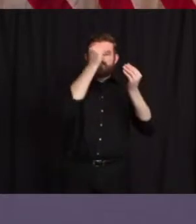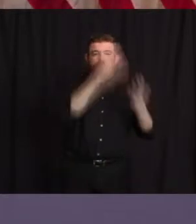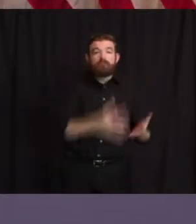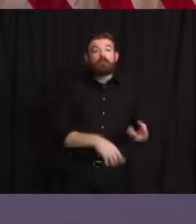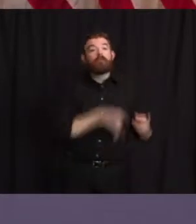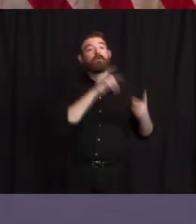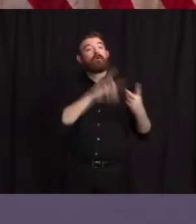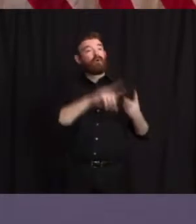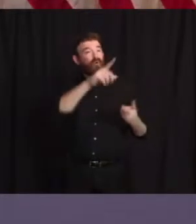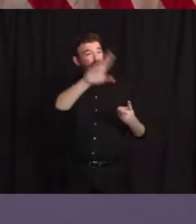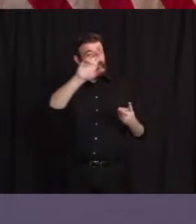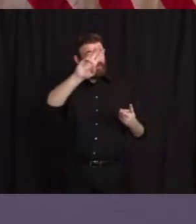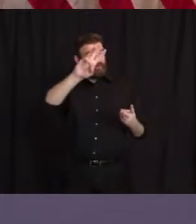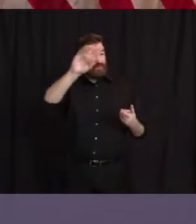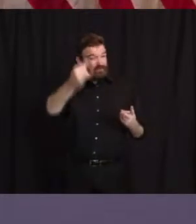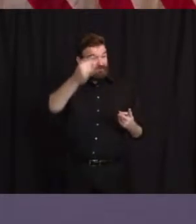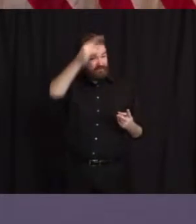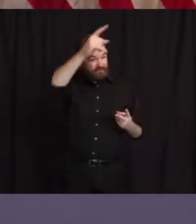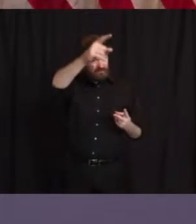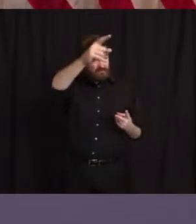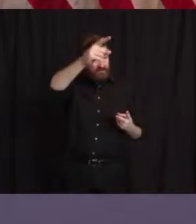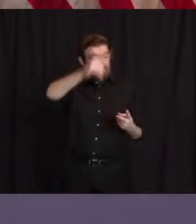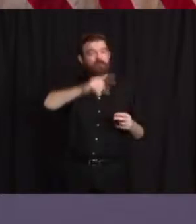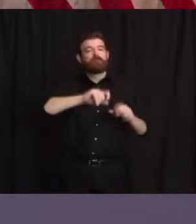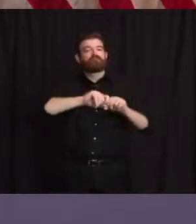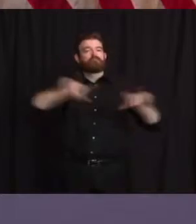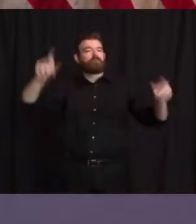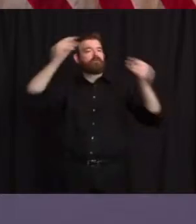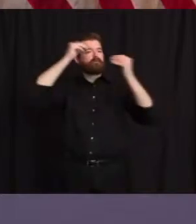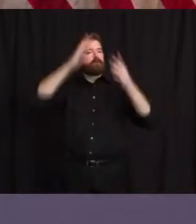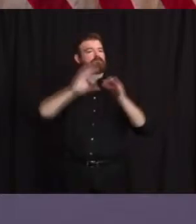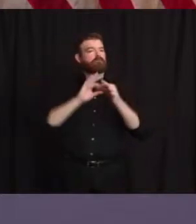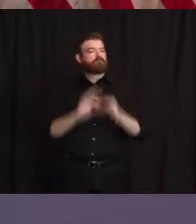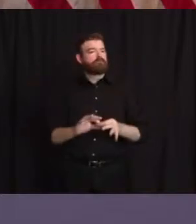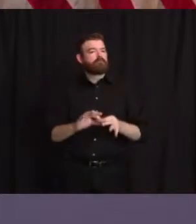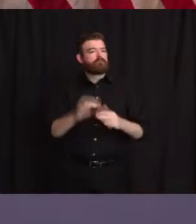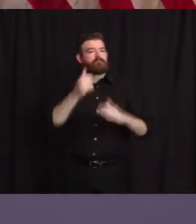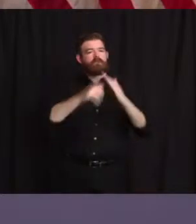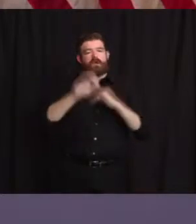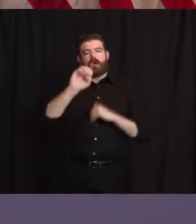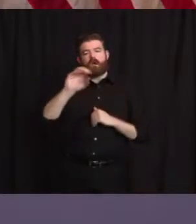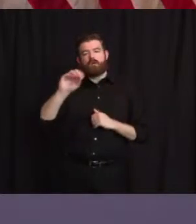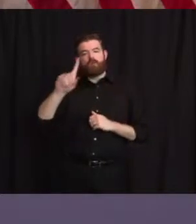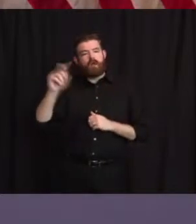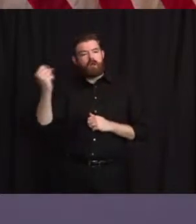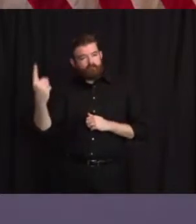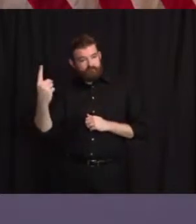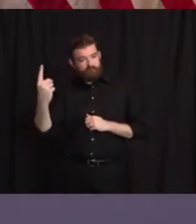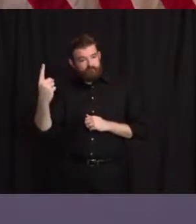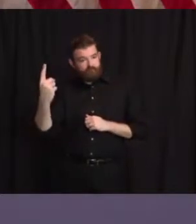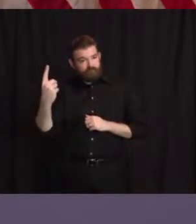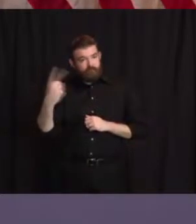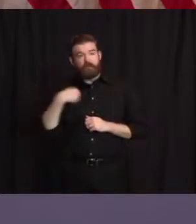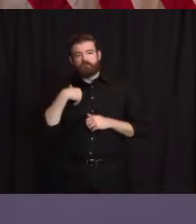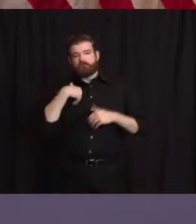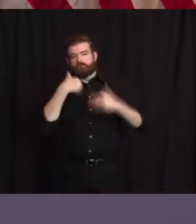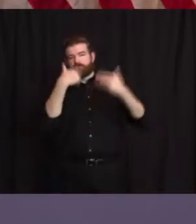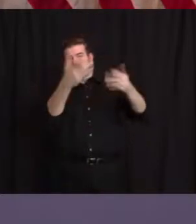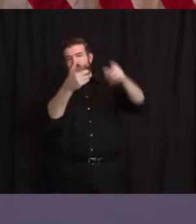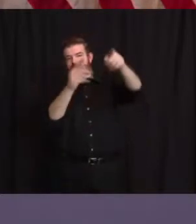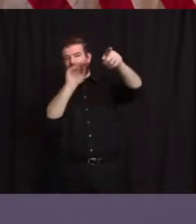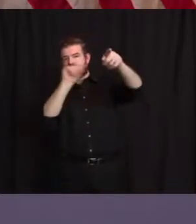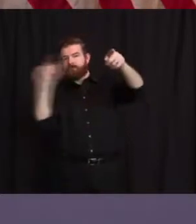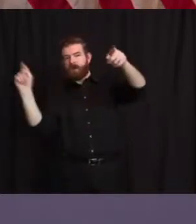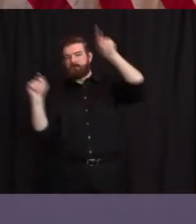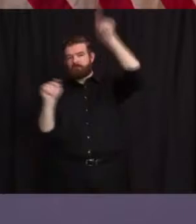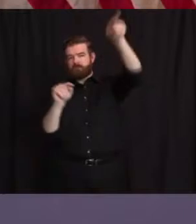releasing information under Executive Order 111. I'll let Matt Platkin handle why they are